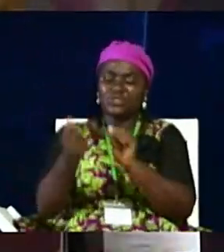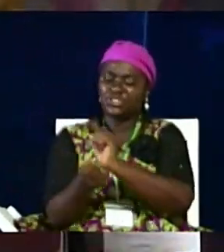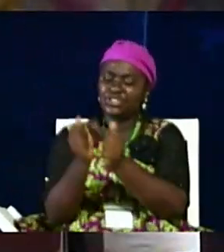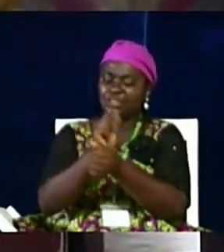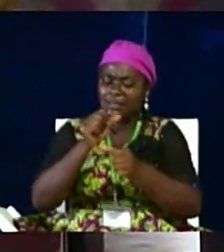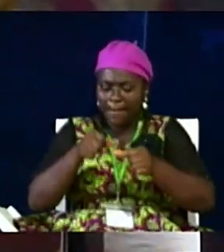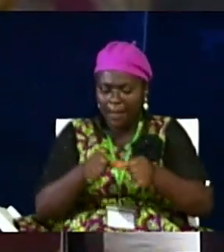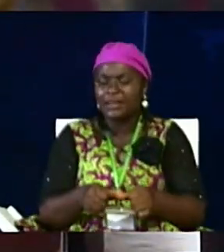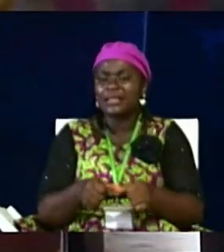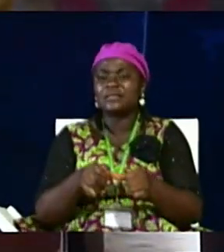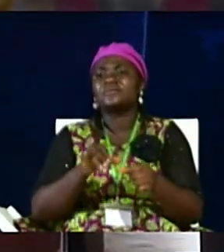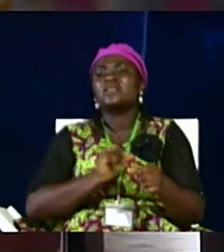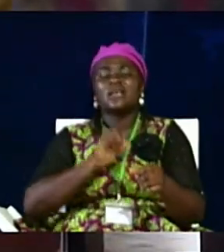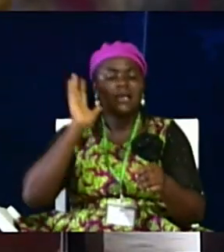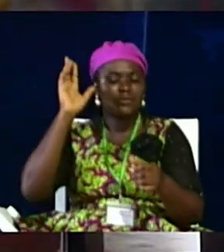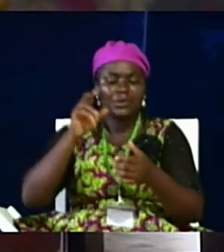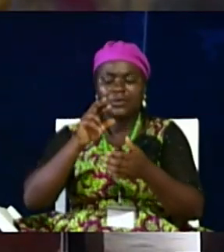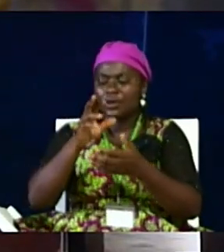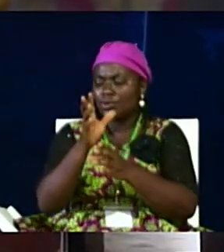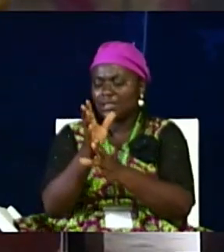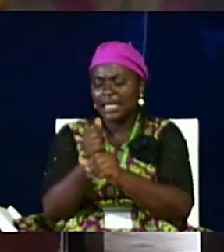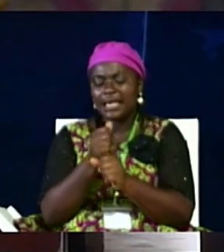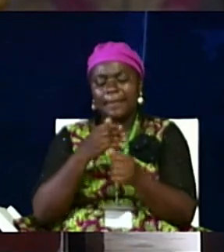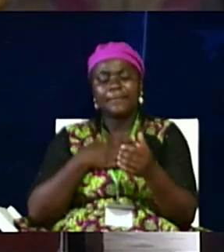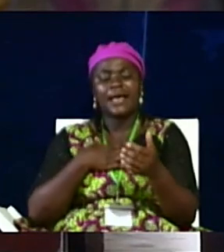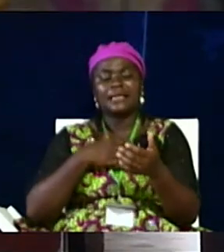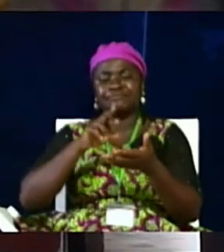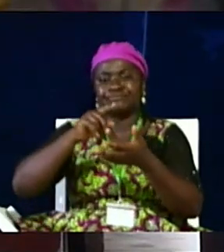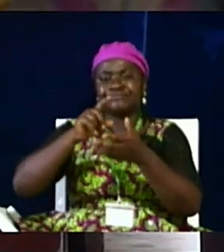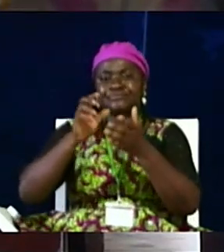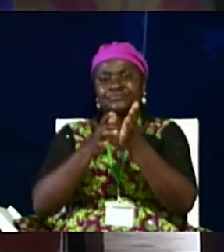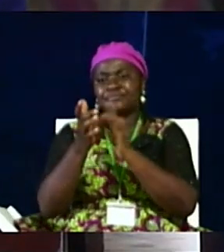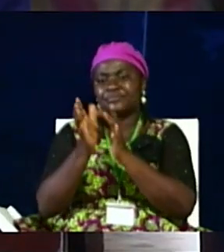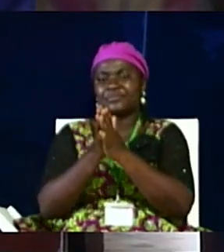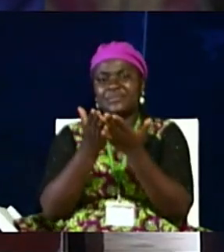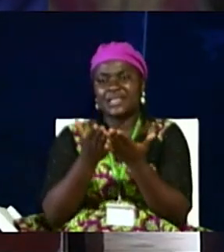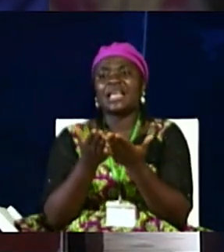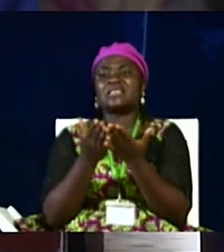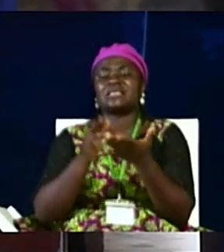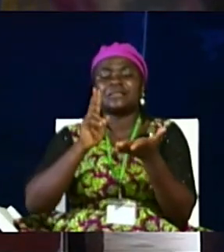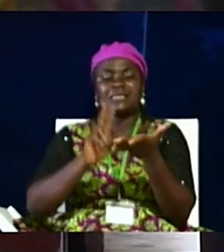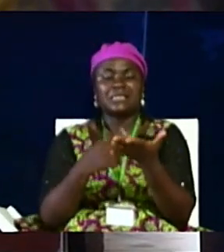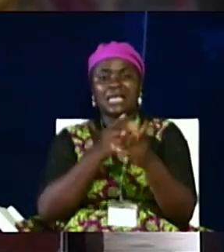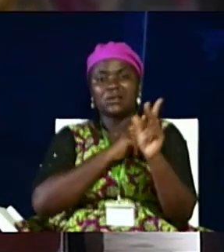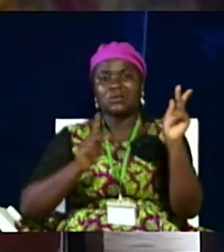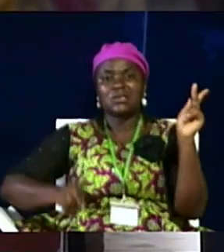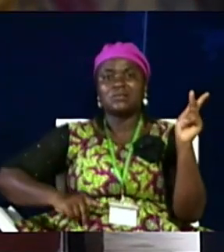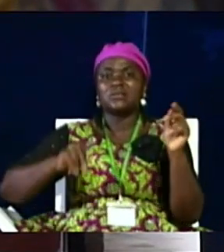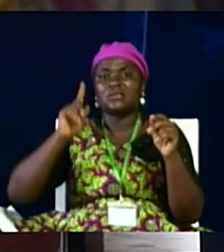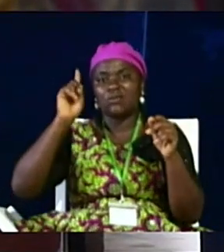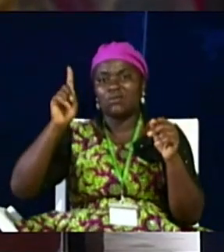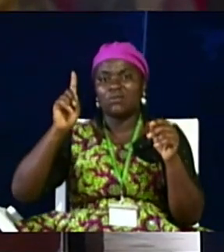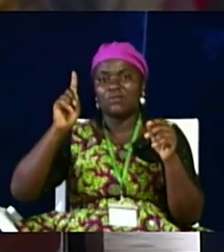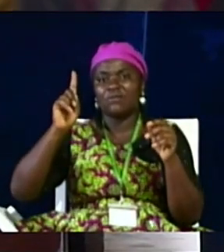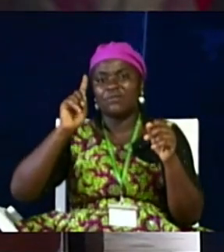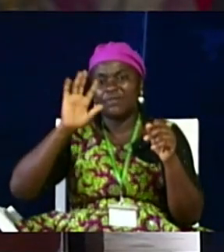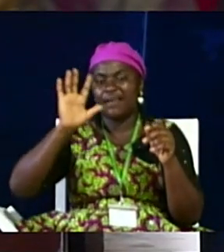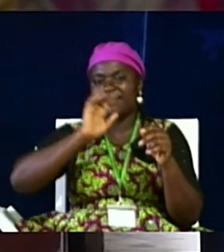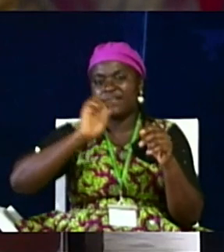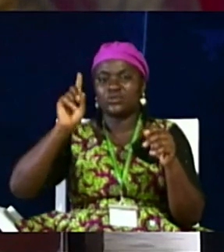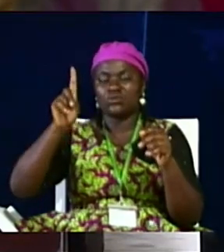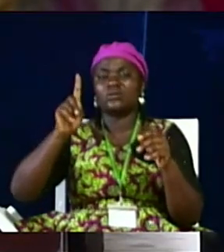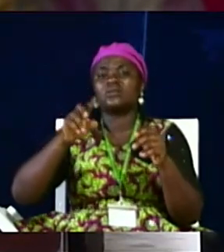I take my text from 2 Kings chapter 5, verse 1. 2 Kings chapter 5, verse 1. Now,